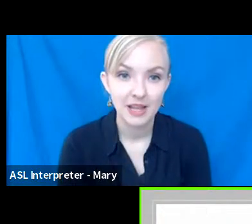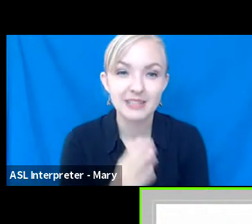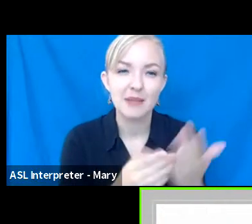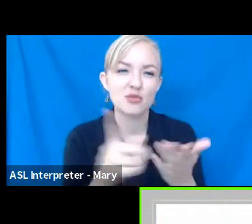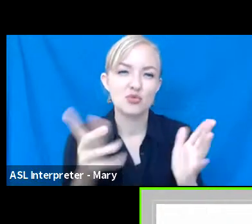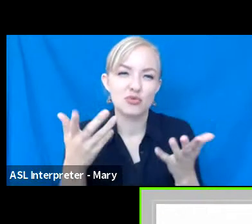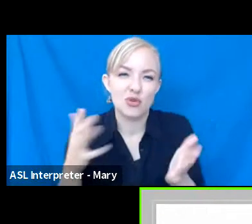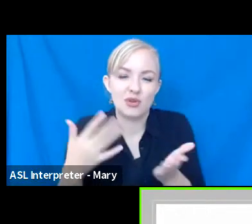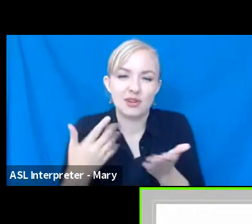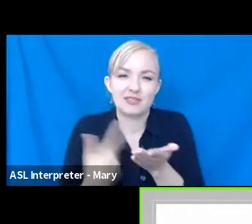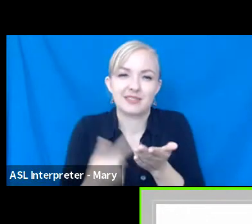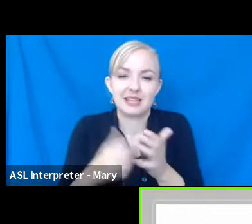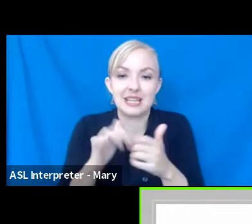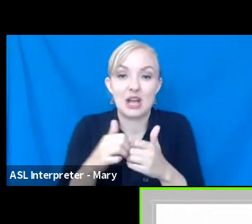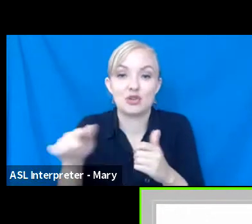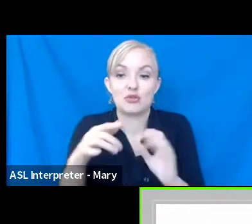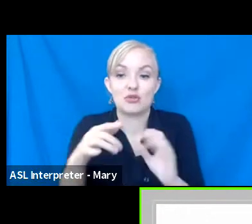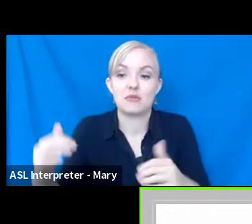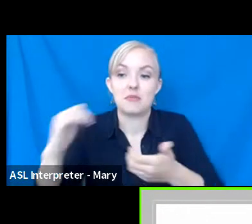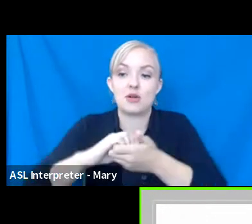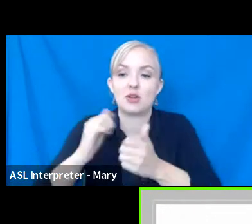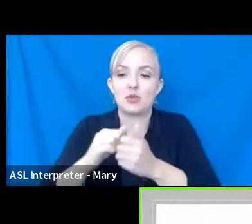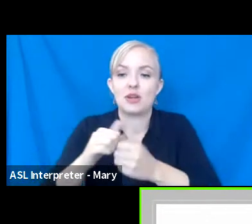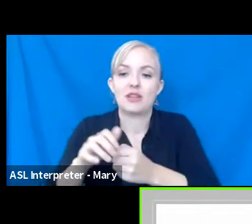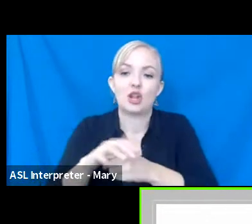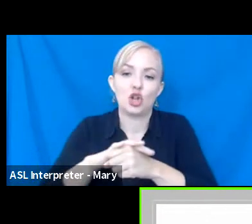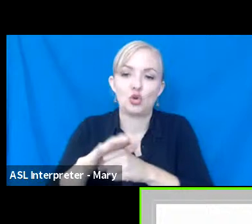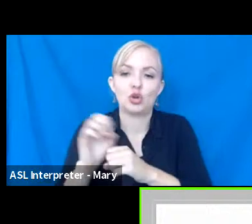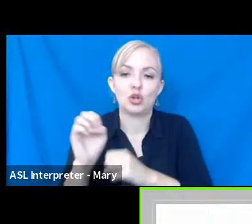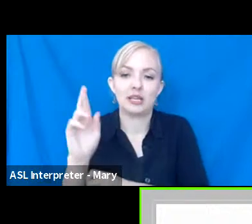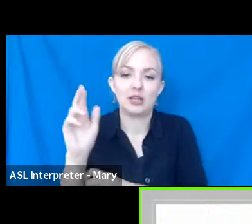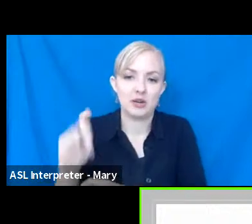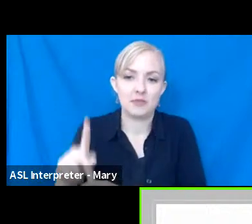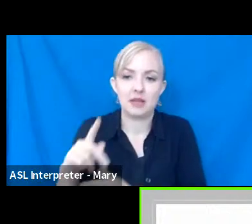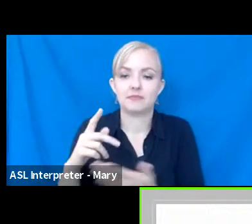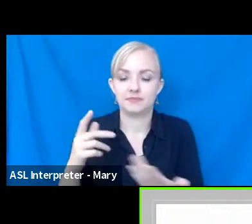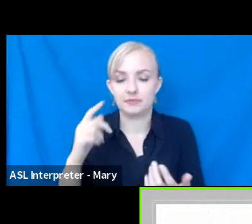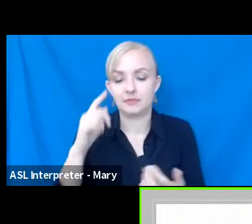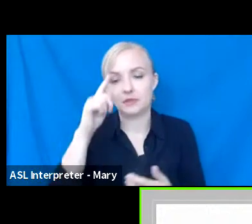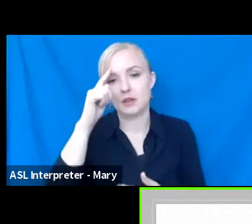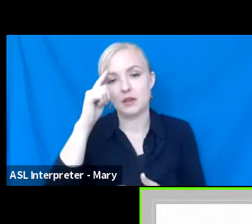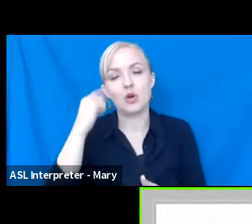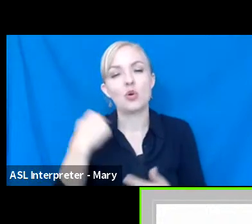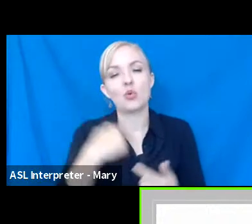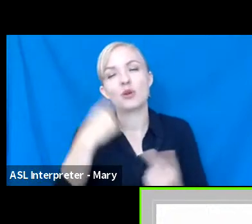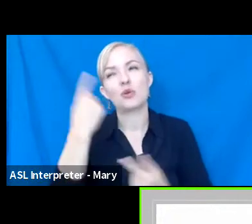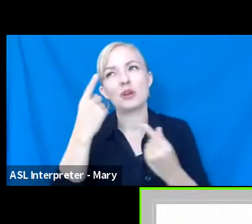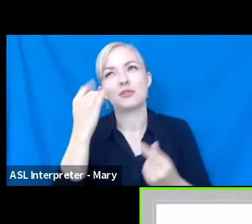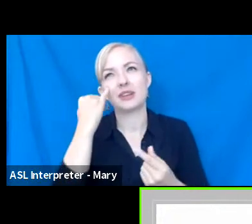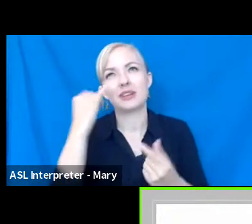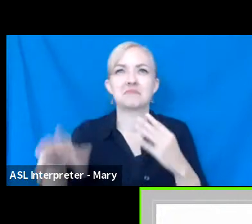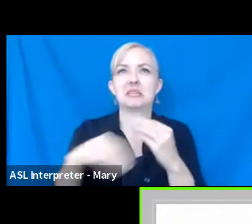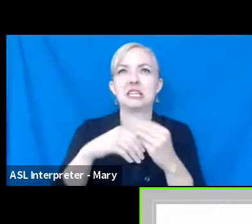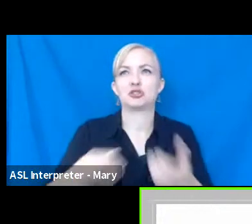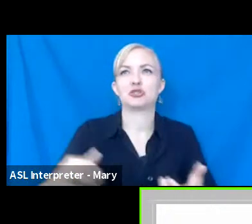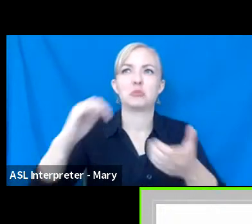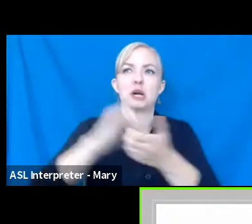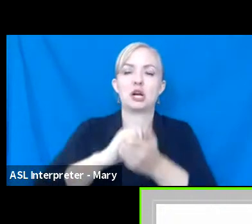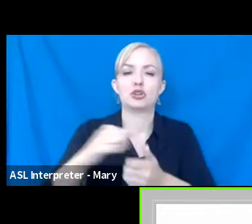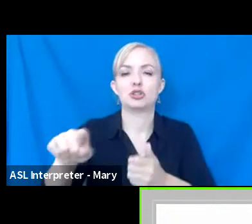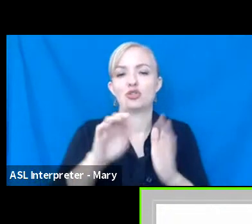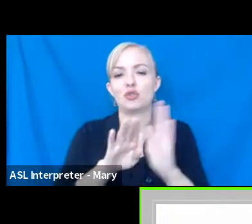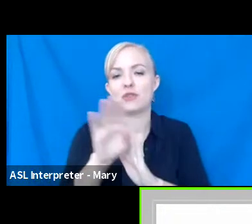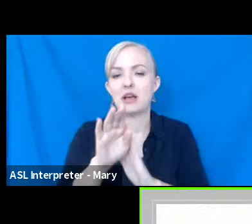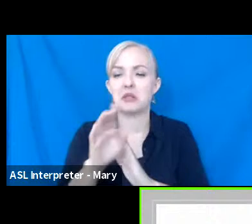how you're partnering with some of the local emergency rental assistance programs. We're wondering if there's additional partnerships you've developed or